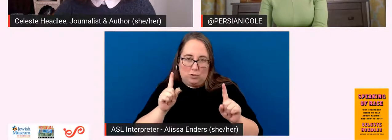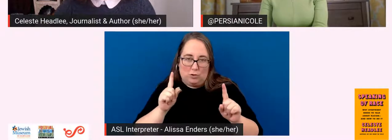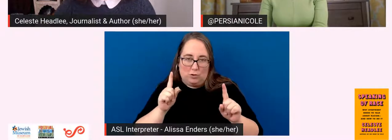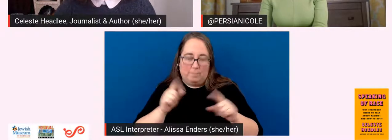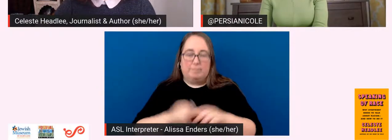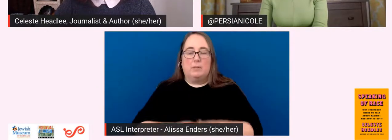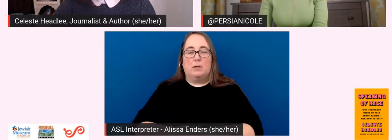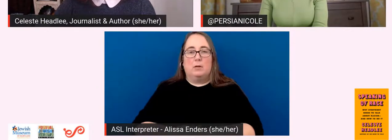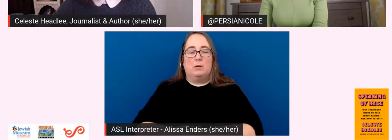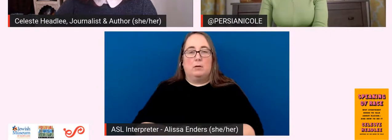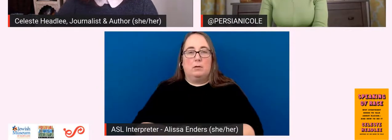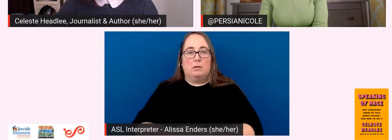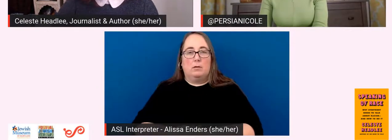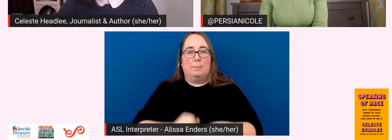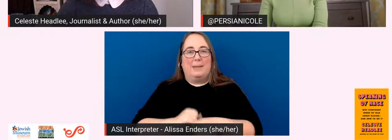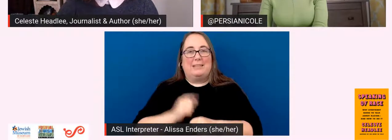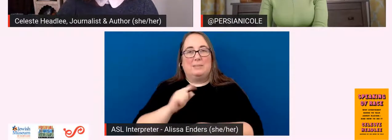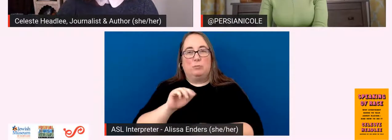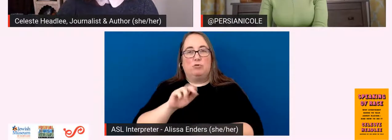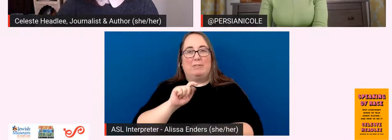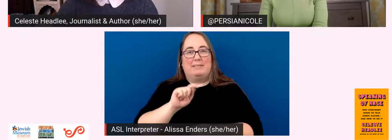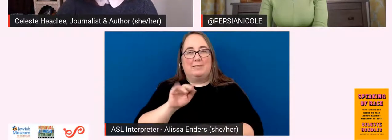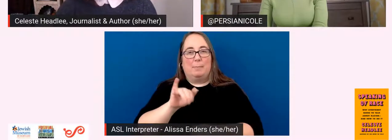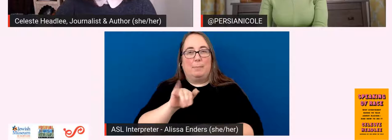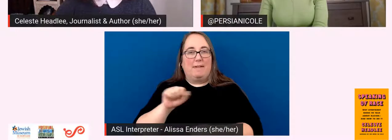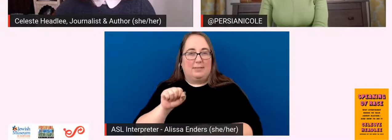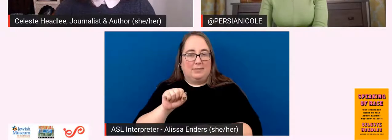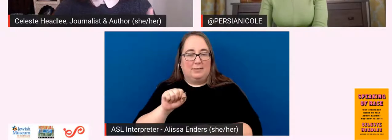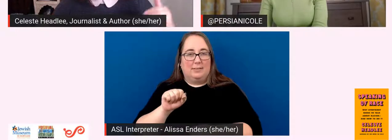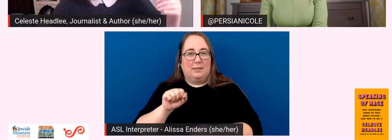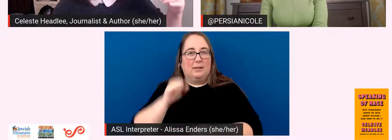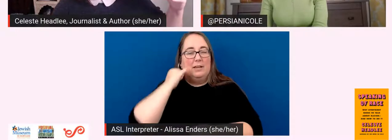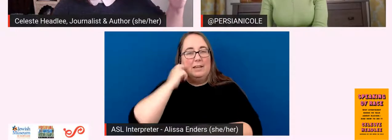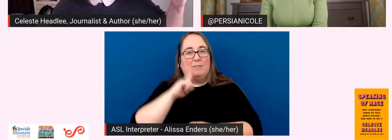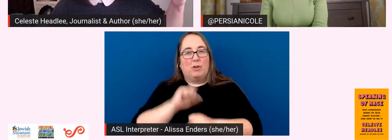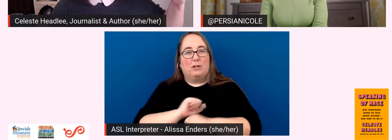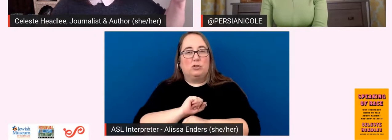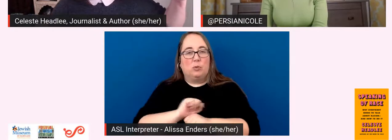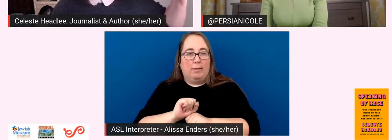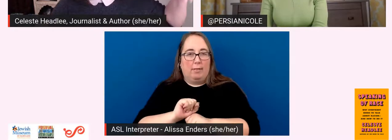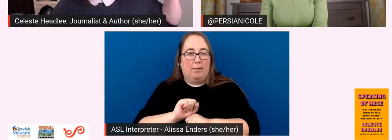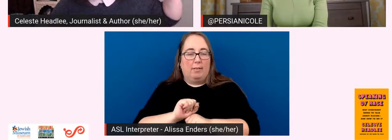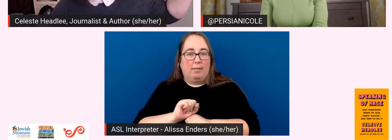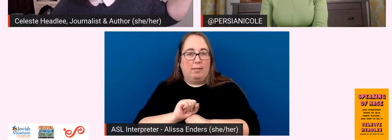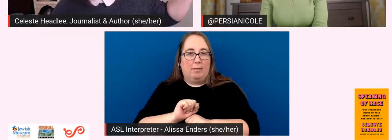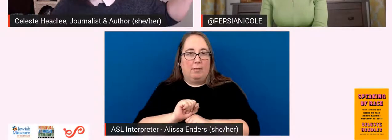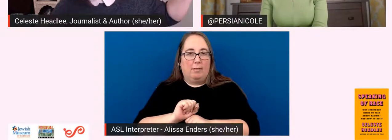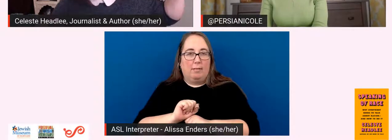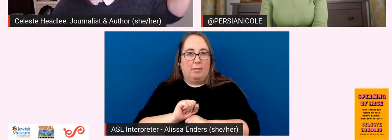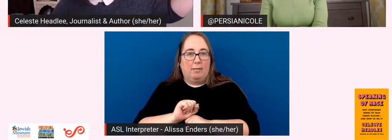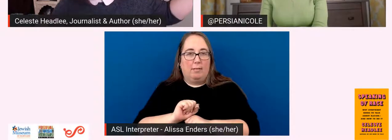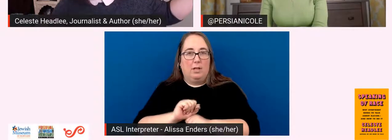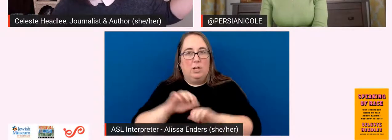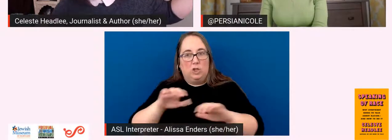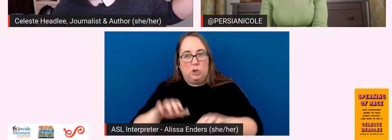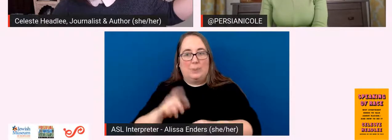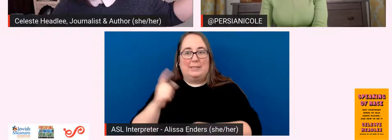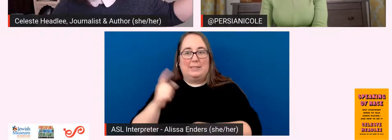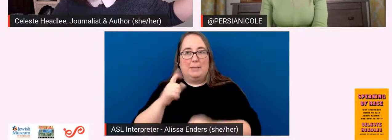that only makes someone racist and biased if they're actually taking action and